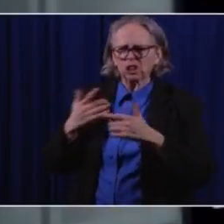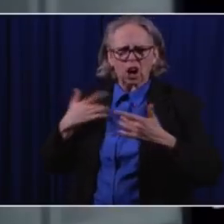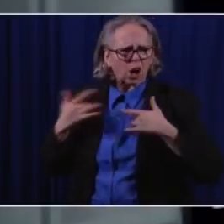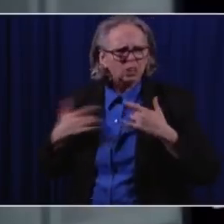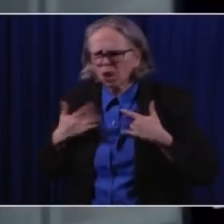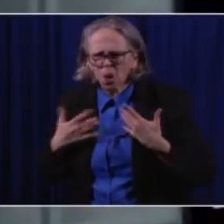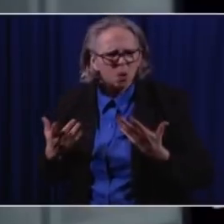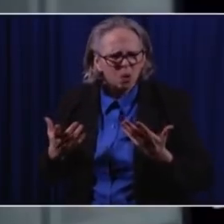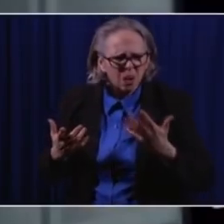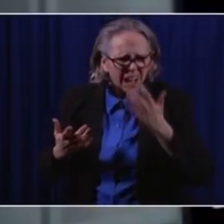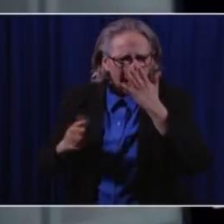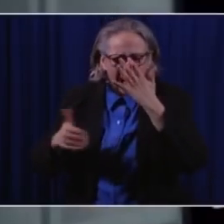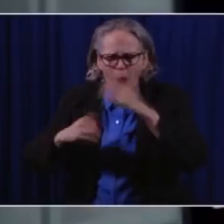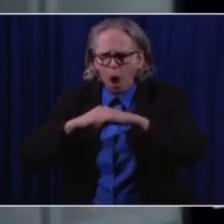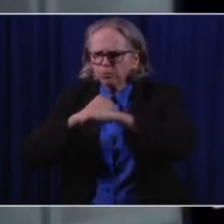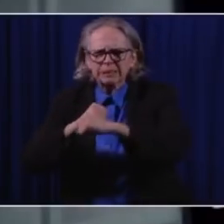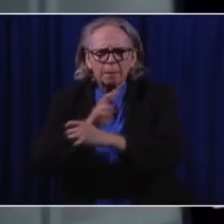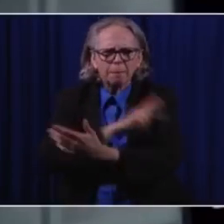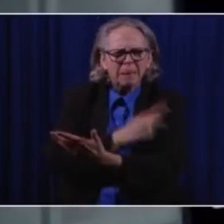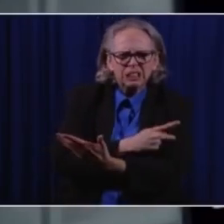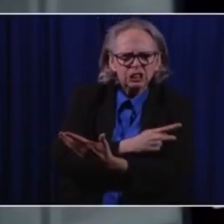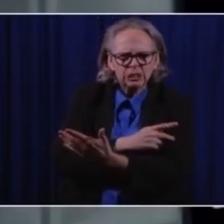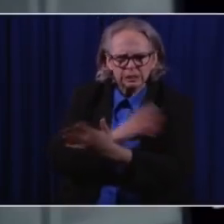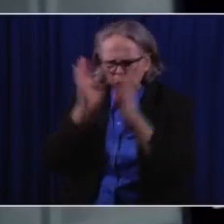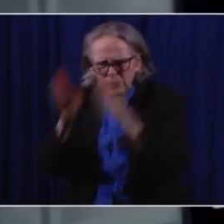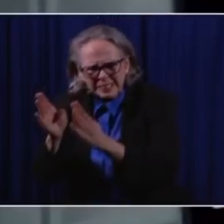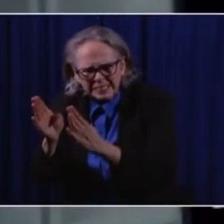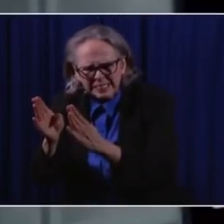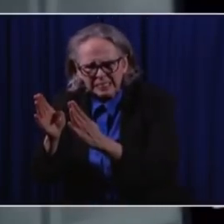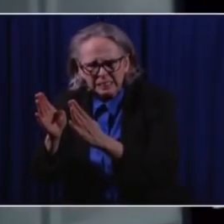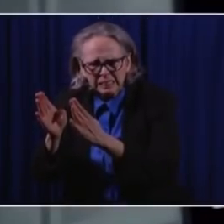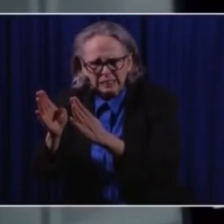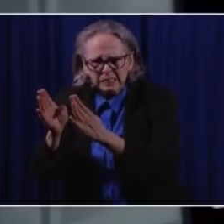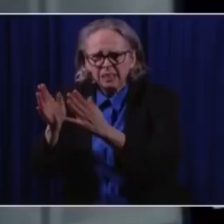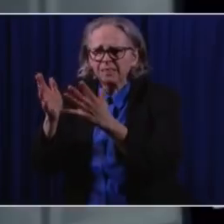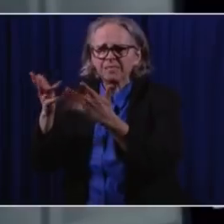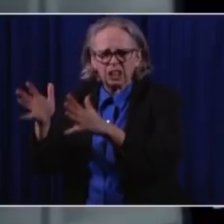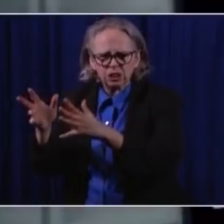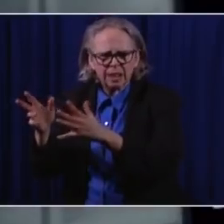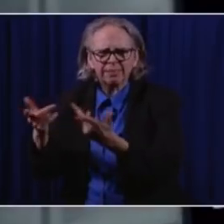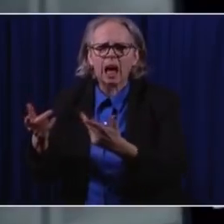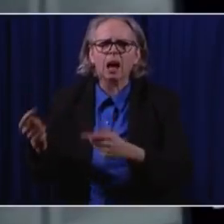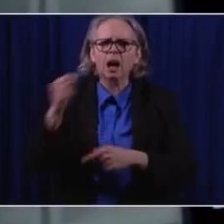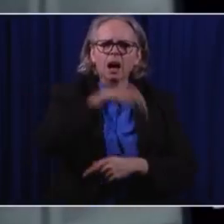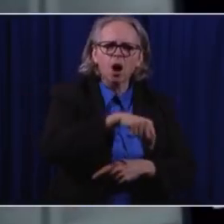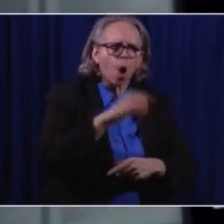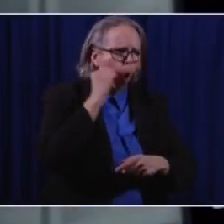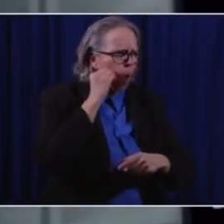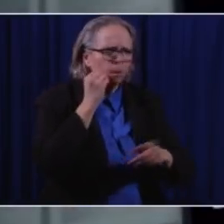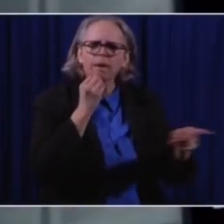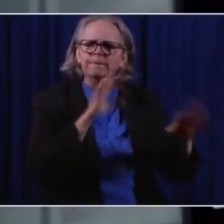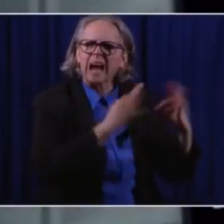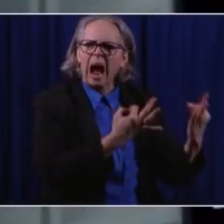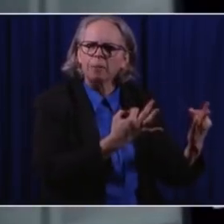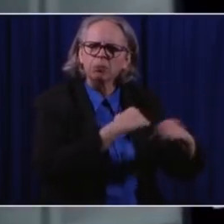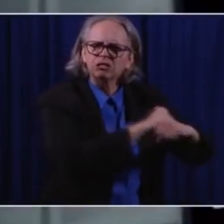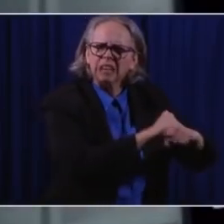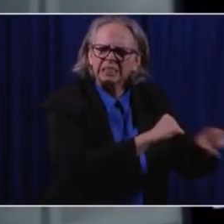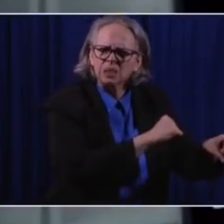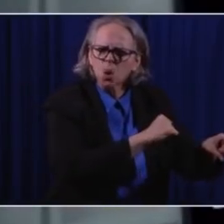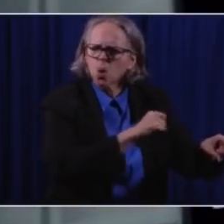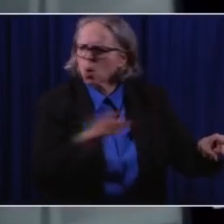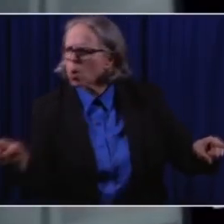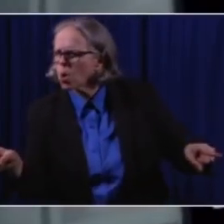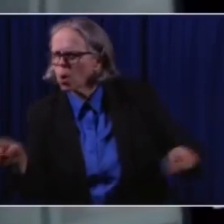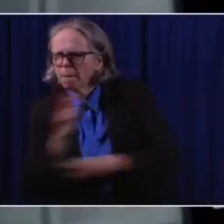safe, and then also what we do when we go home, how we keep our families and friends safe. And that was a definite stress that we were walking